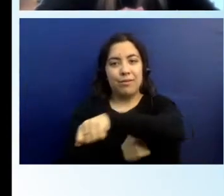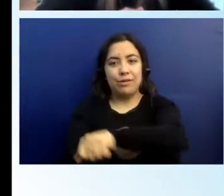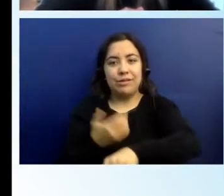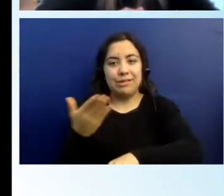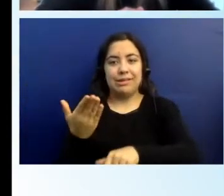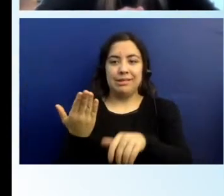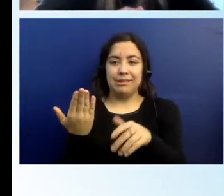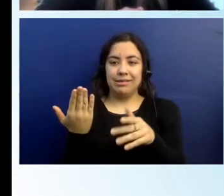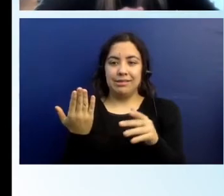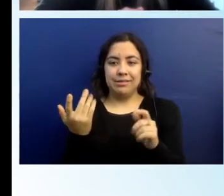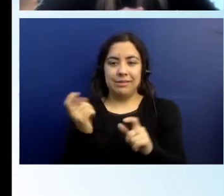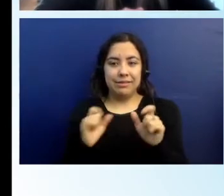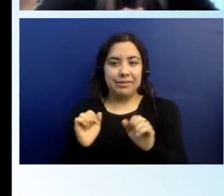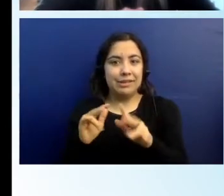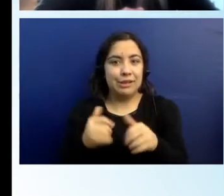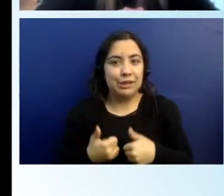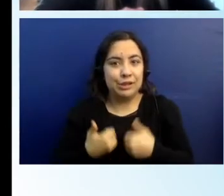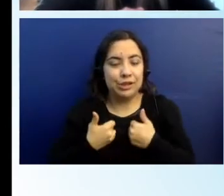know.